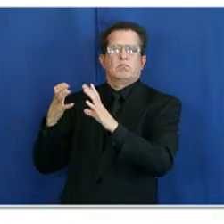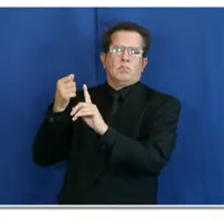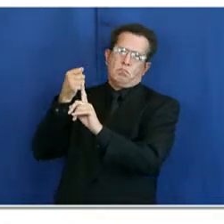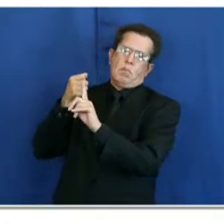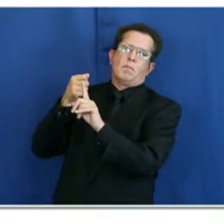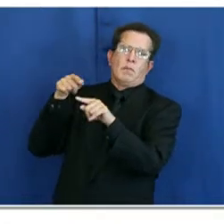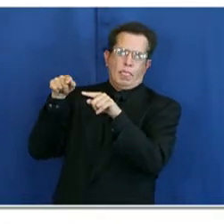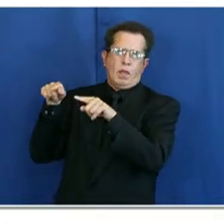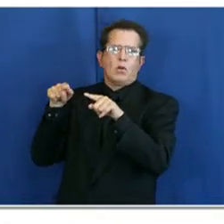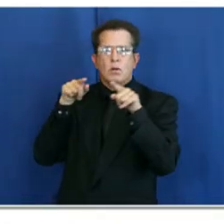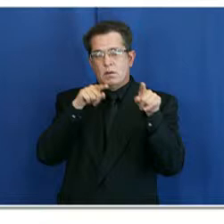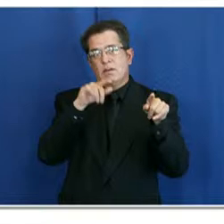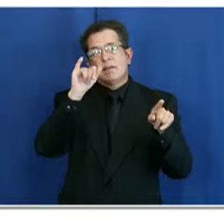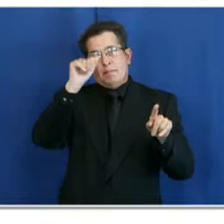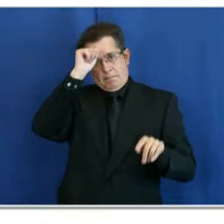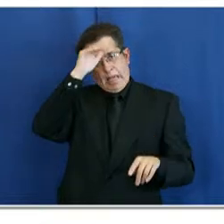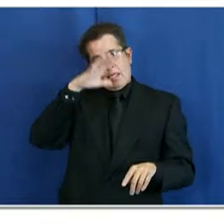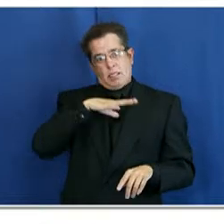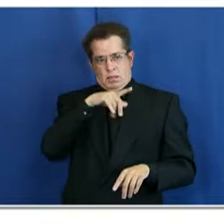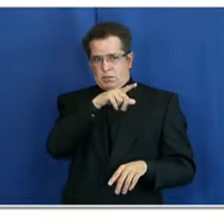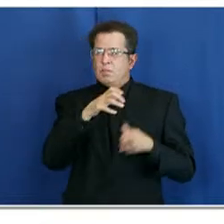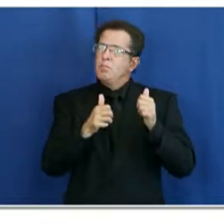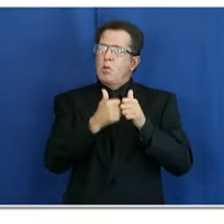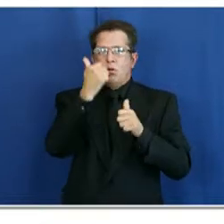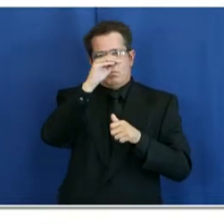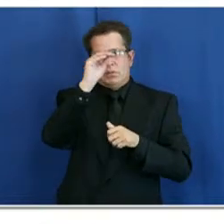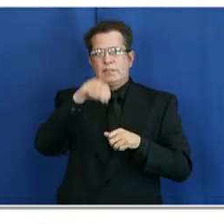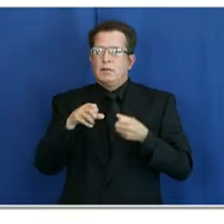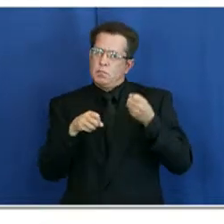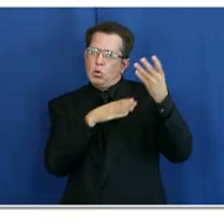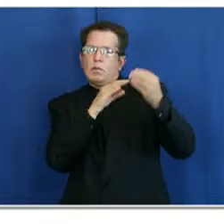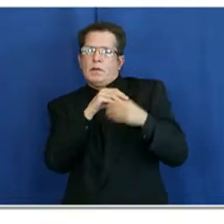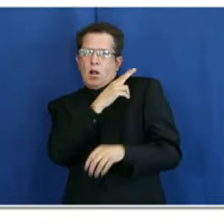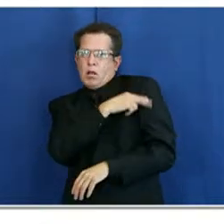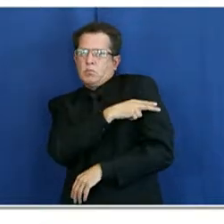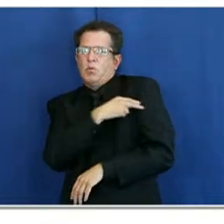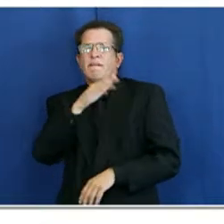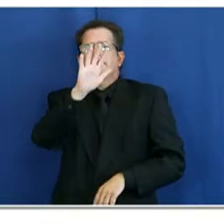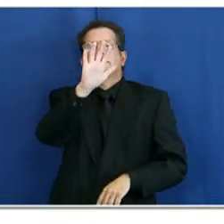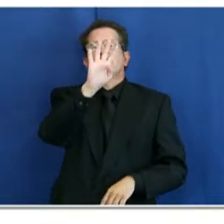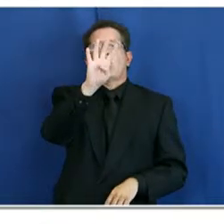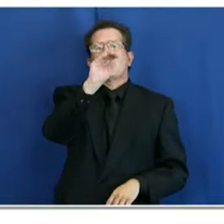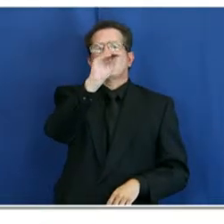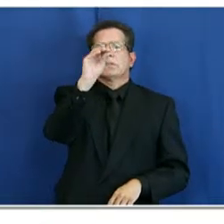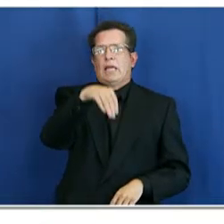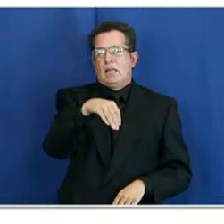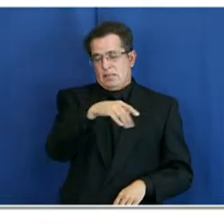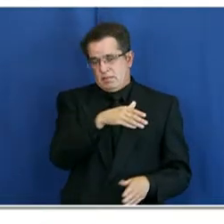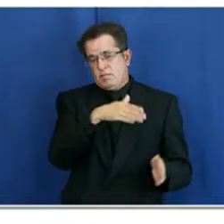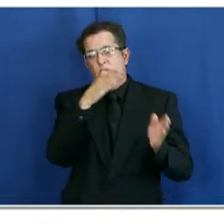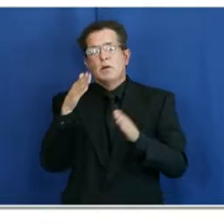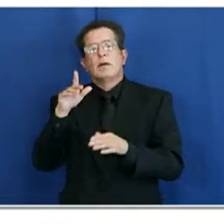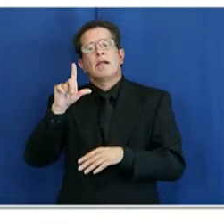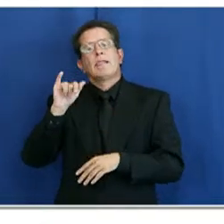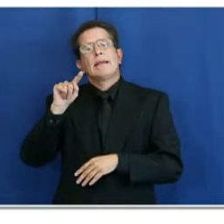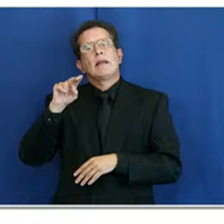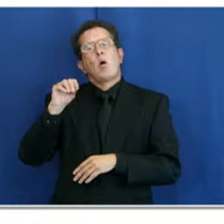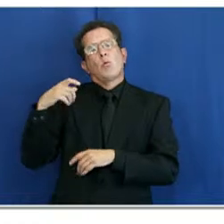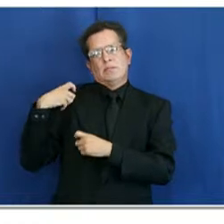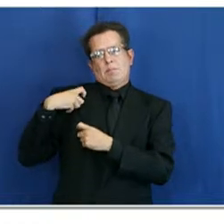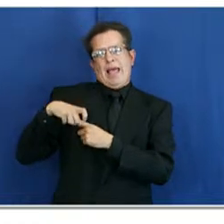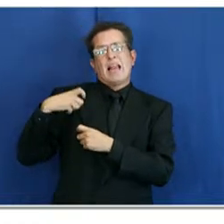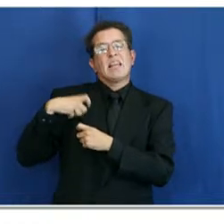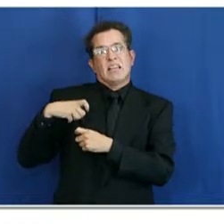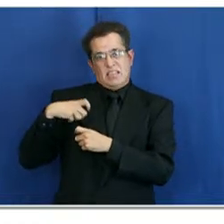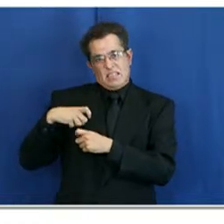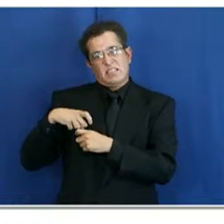Now, males represent the majority of hospitalizations at 54%, and Latinos and or Hispanics represent